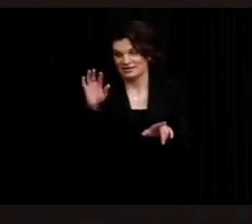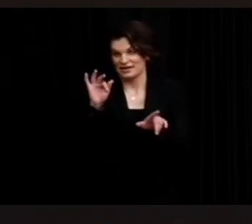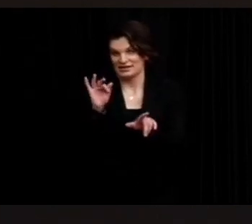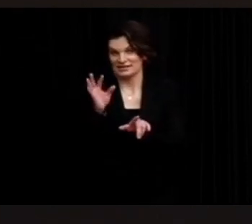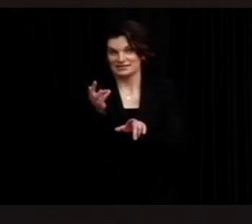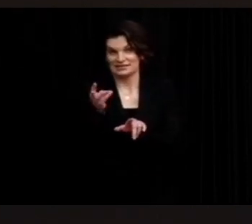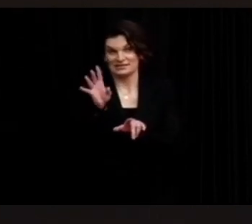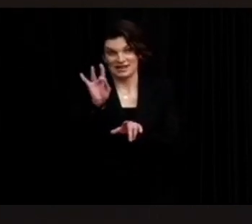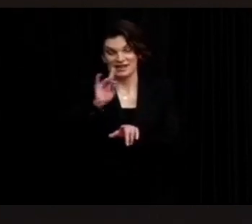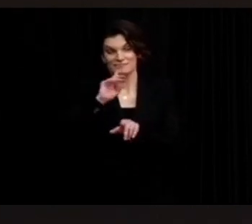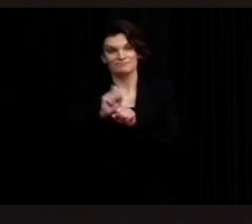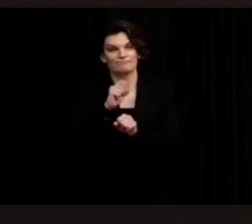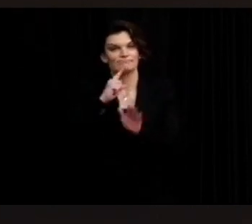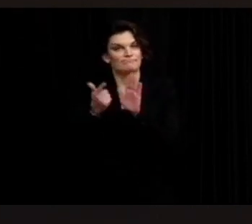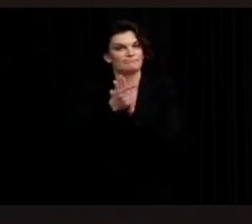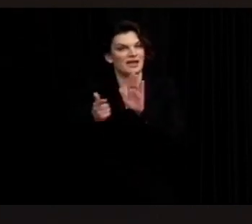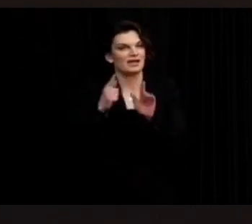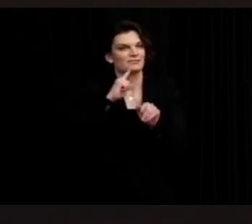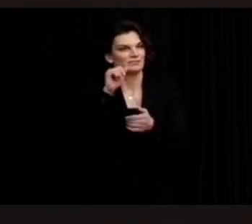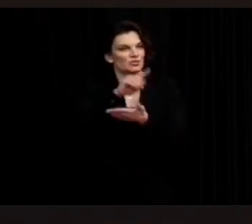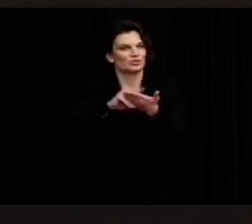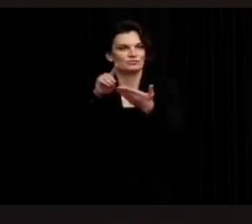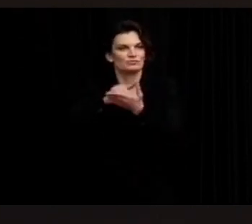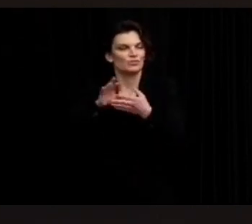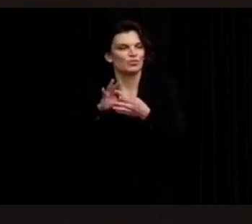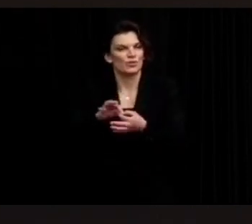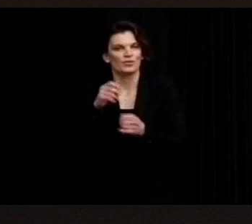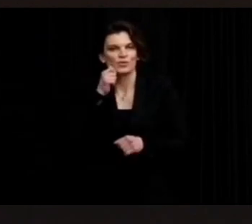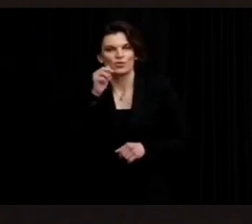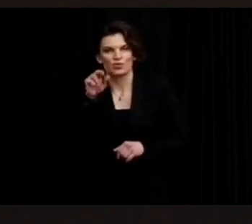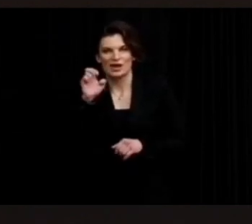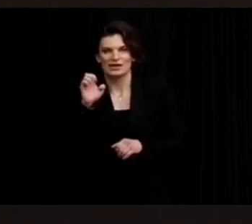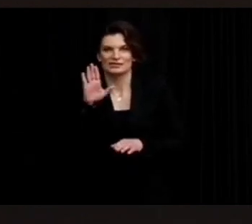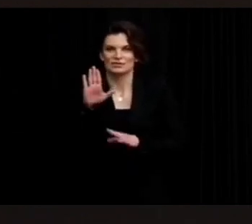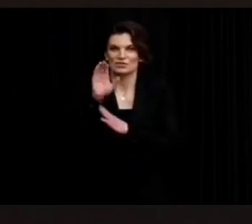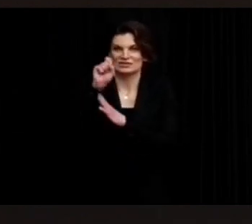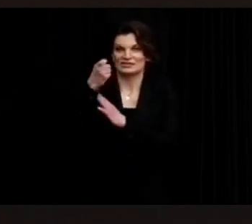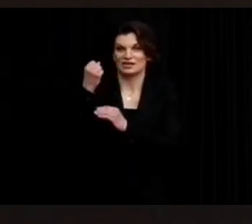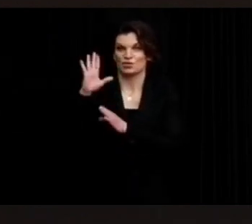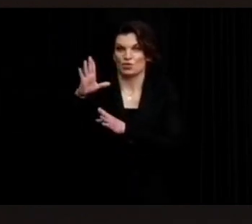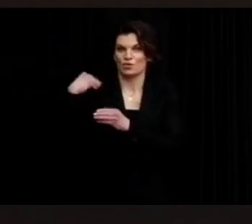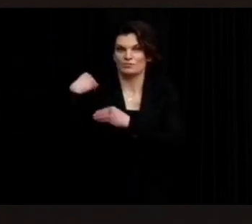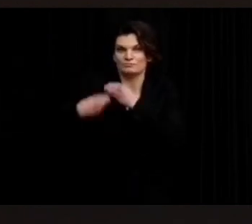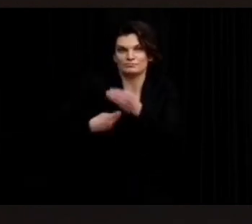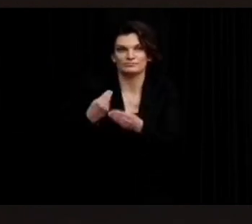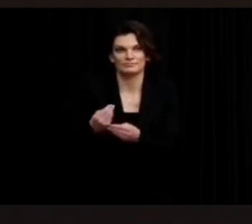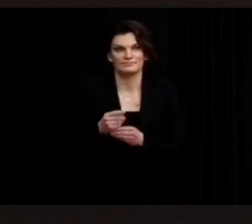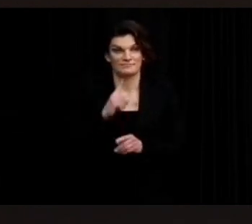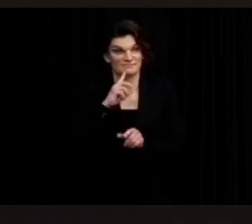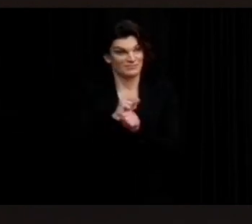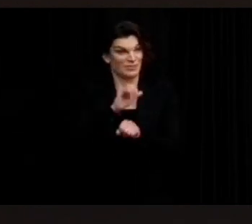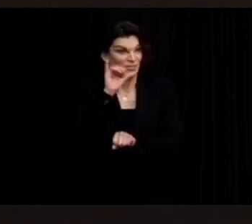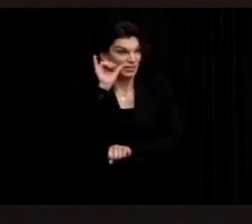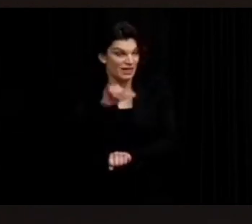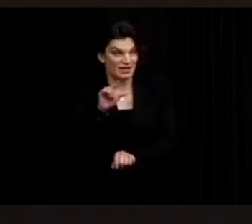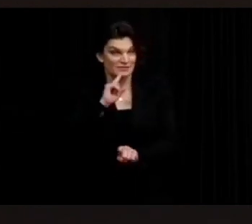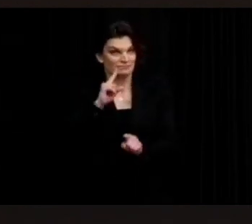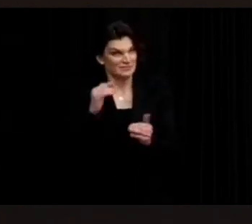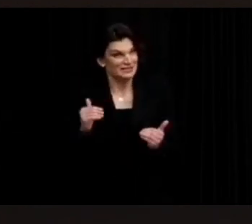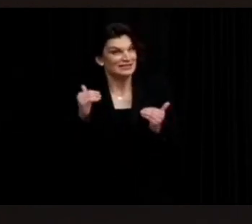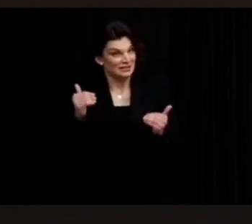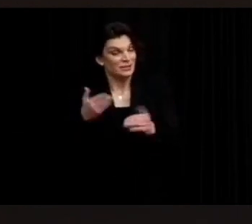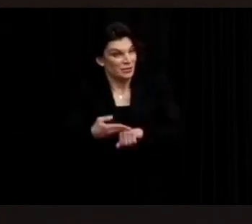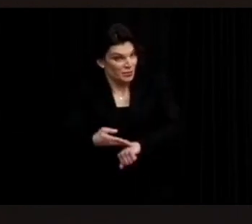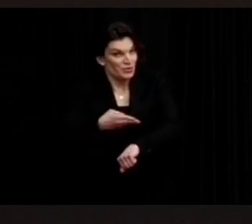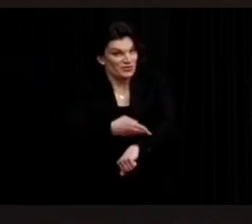housing discrimination on the basis of race, sex, or ethnicity, and it was a huge step forward. But just